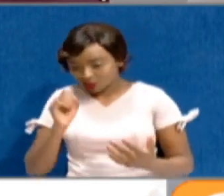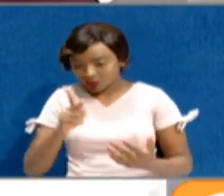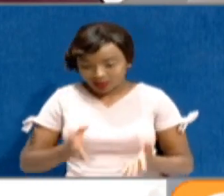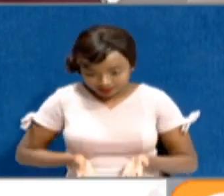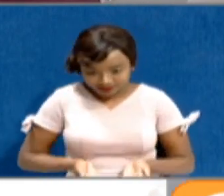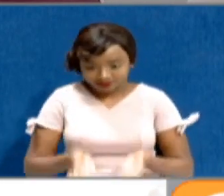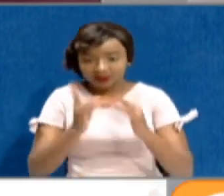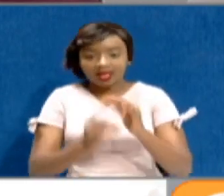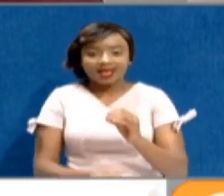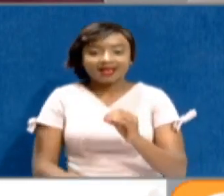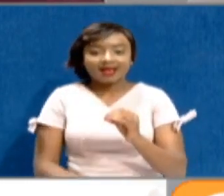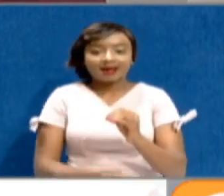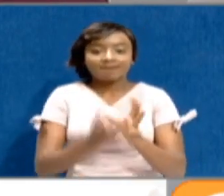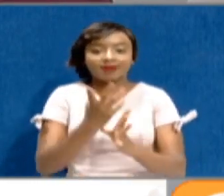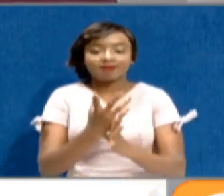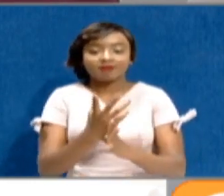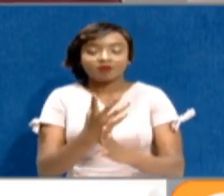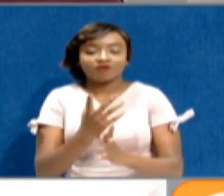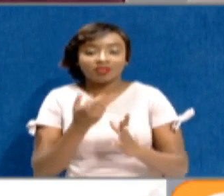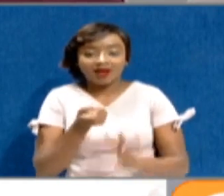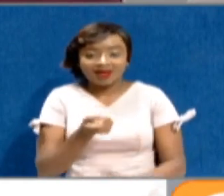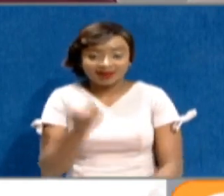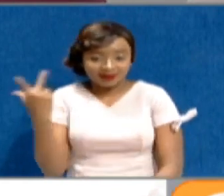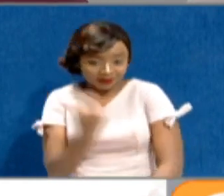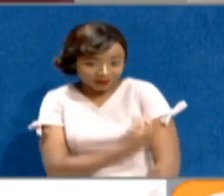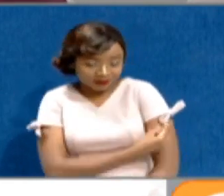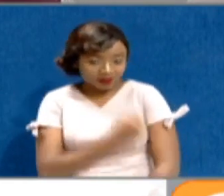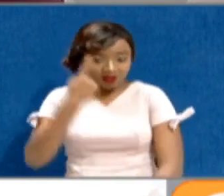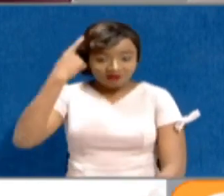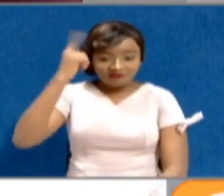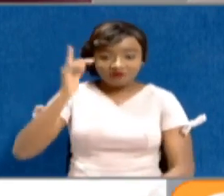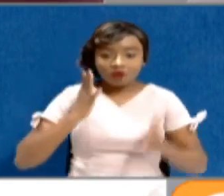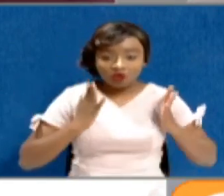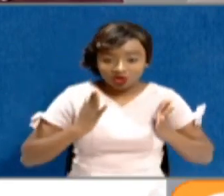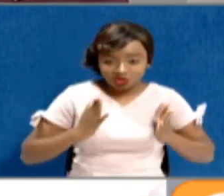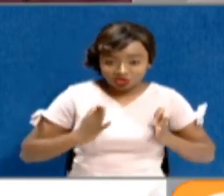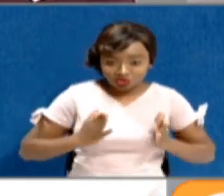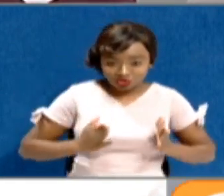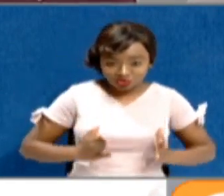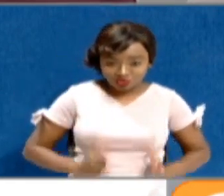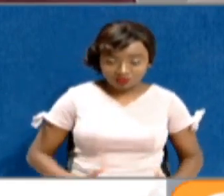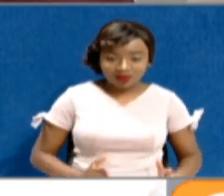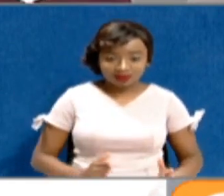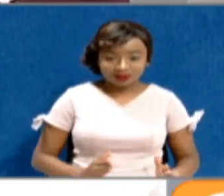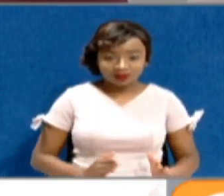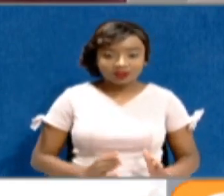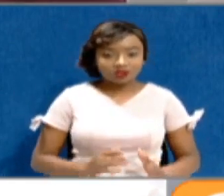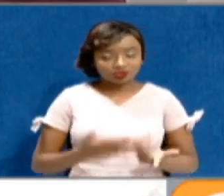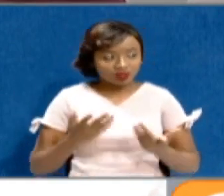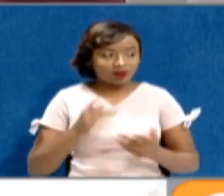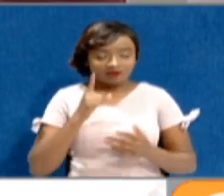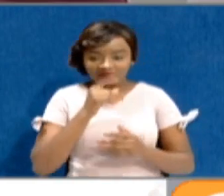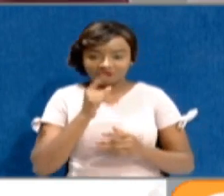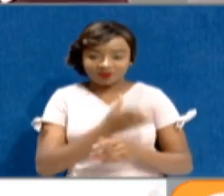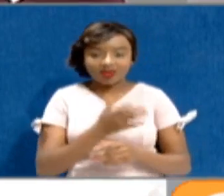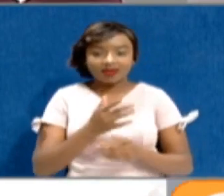a vaccine now for human beings. And that's where you now get to now the clinical stages,